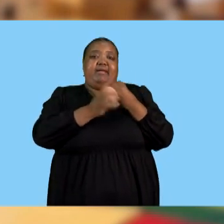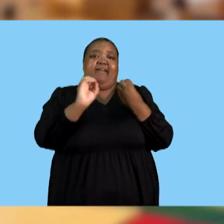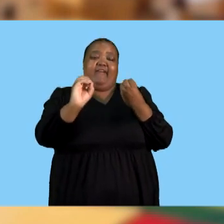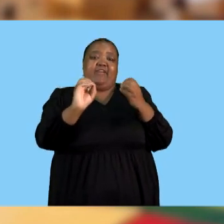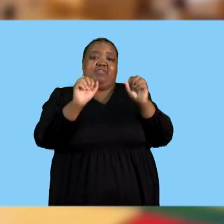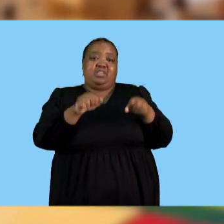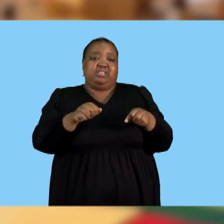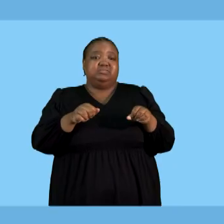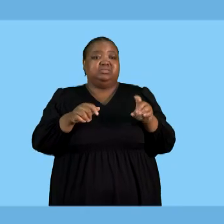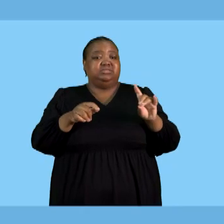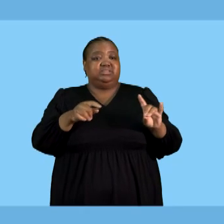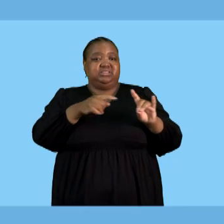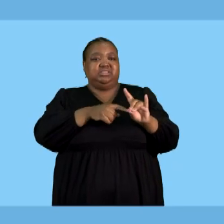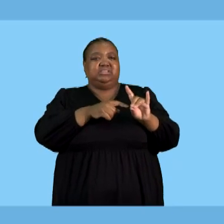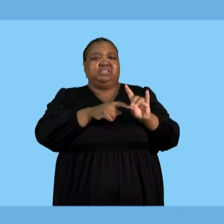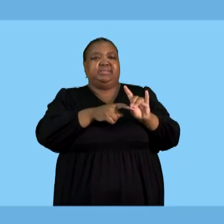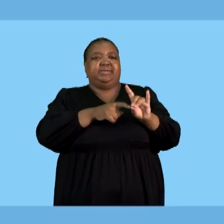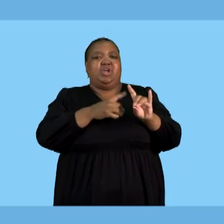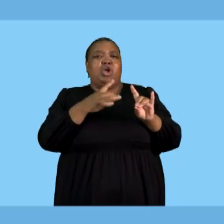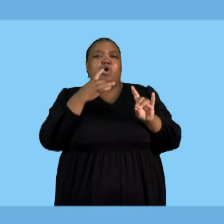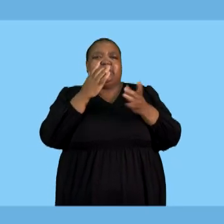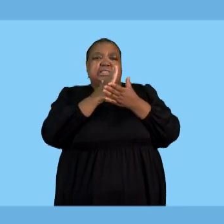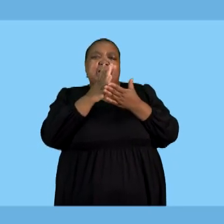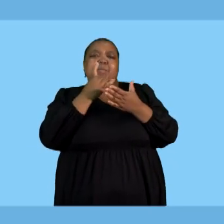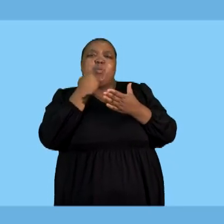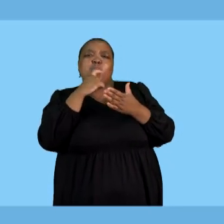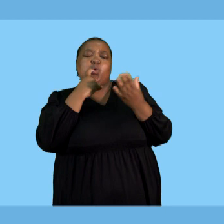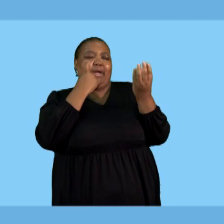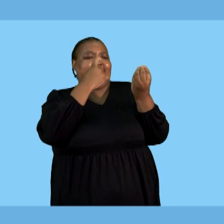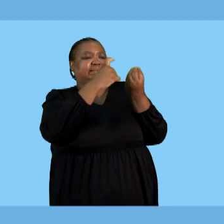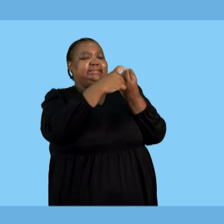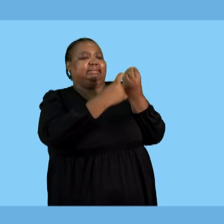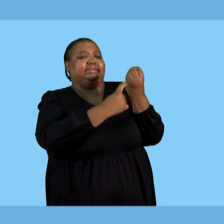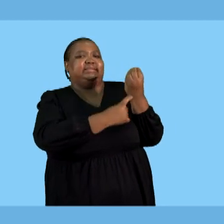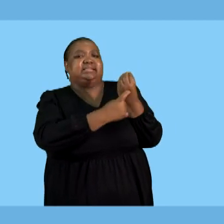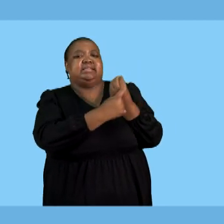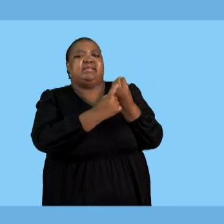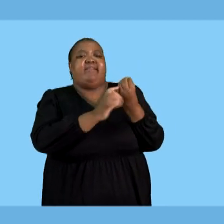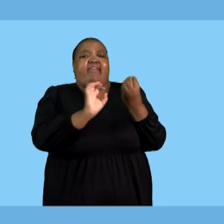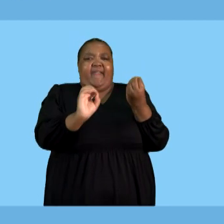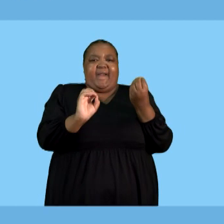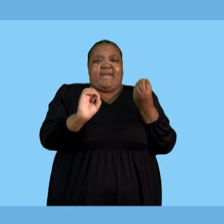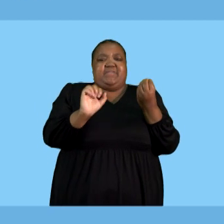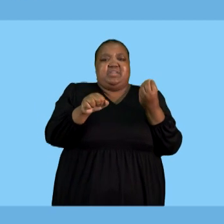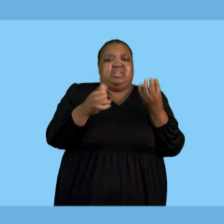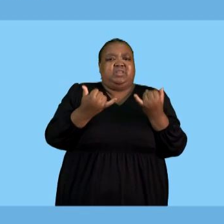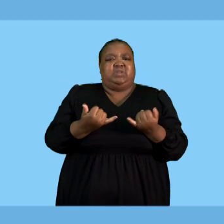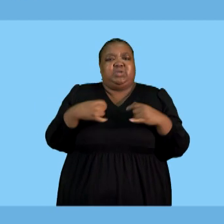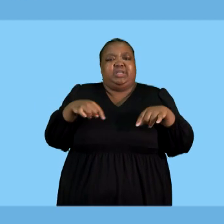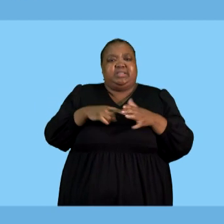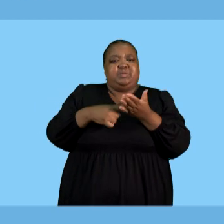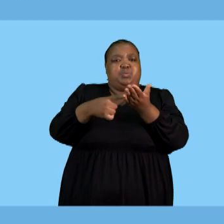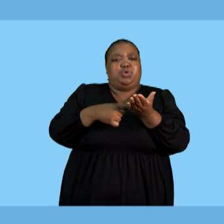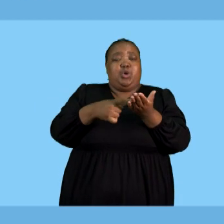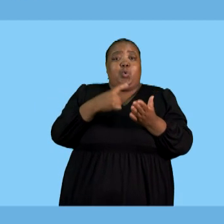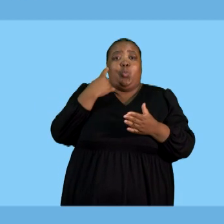We're also seeing that this ladybird has some white spots there. We also need to also discuss what happens when we